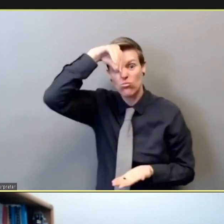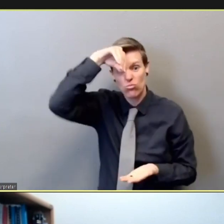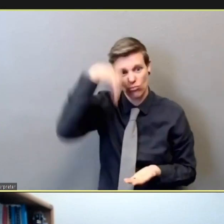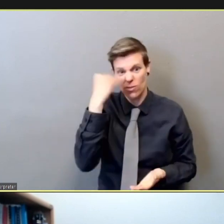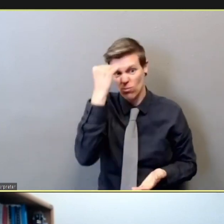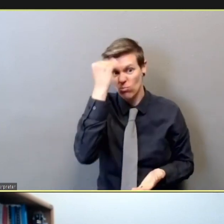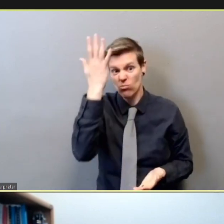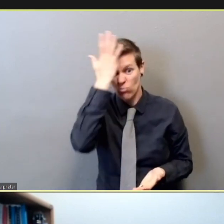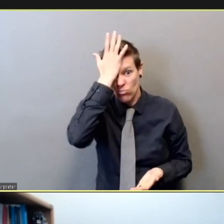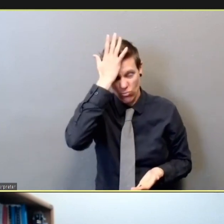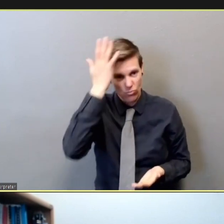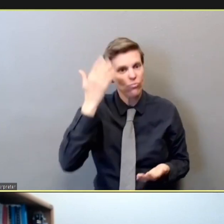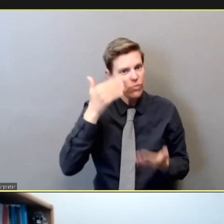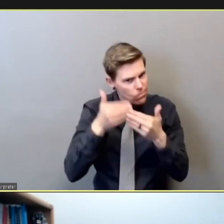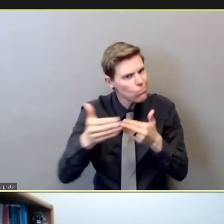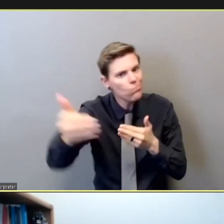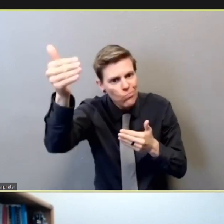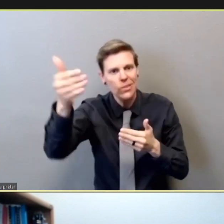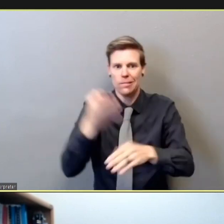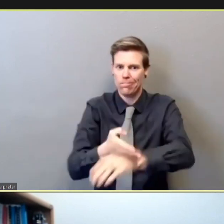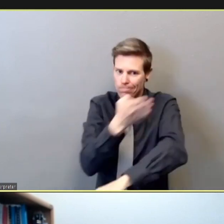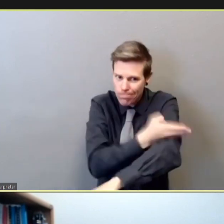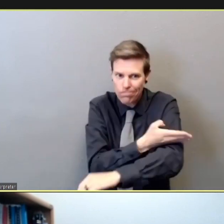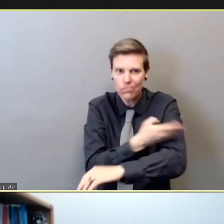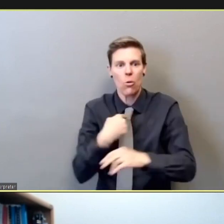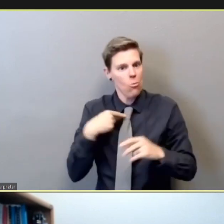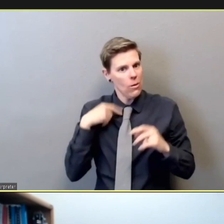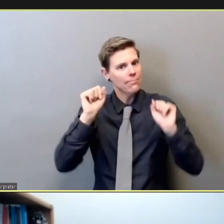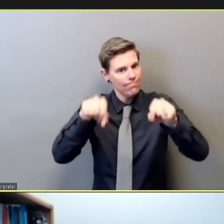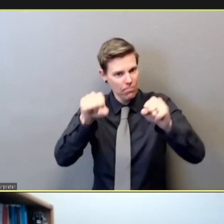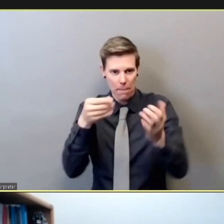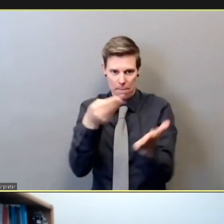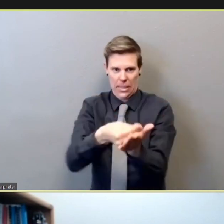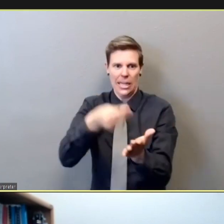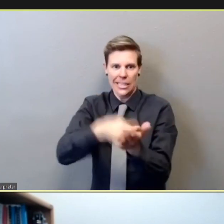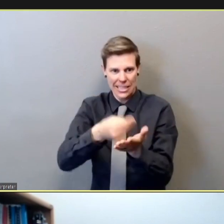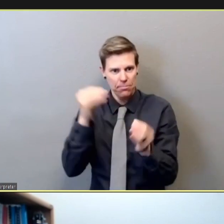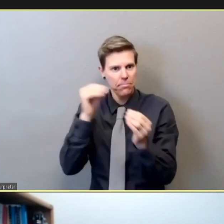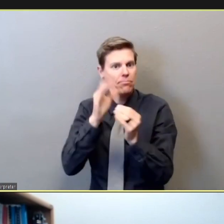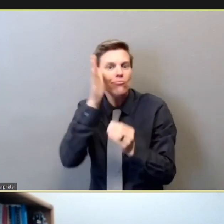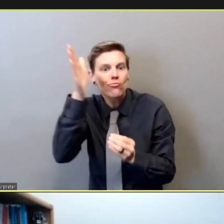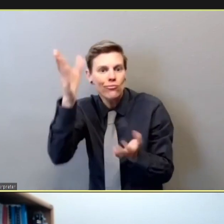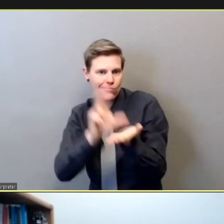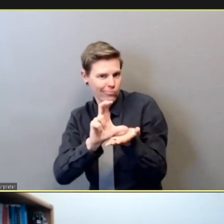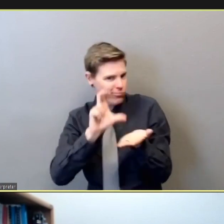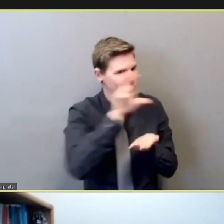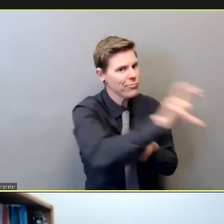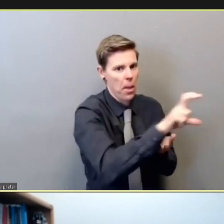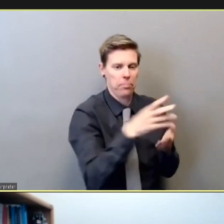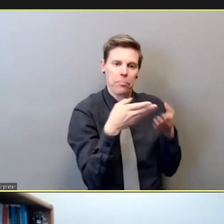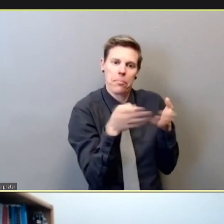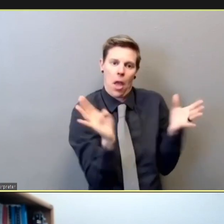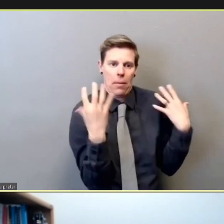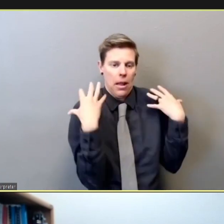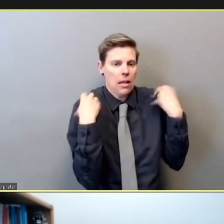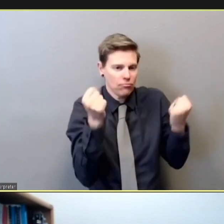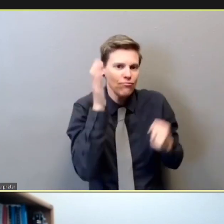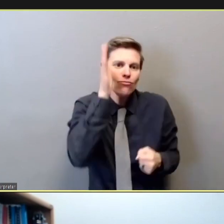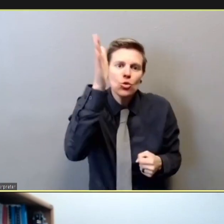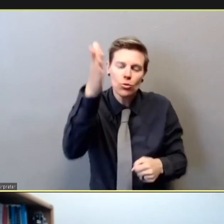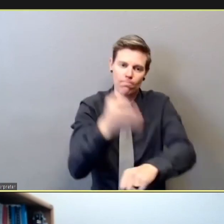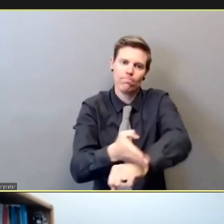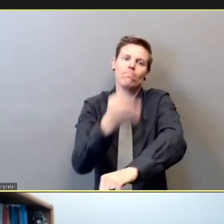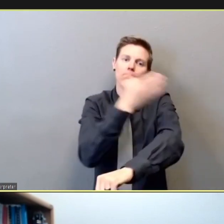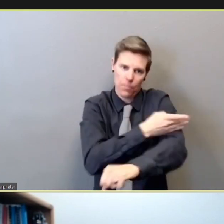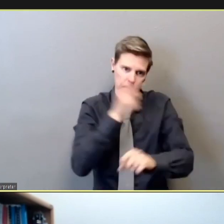funding for public health. And that is so key. So I thank you, Christine, for highlighting that. It's a great point. I'm just really